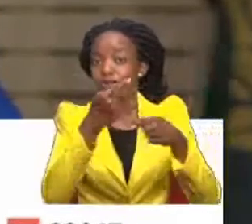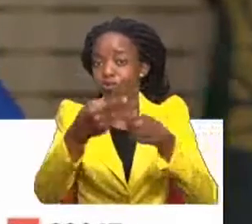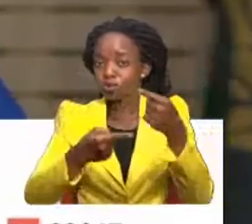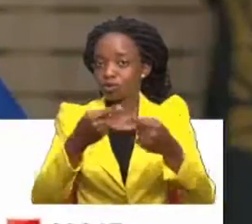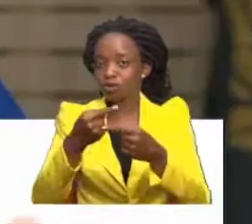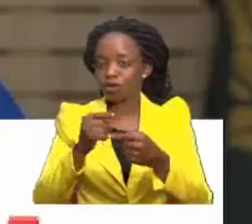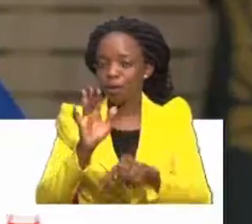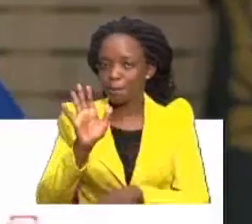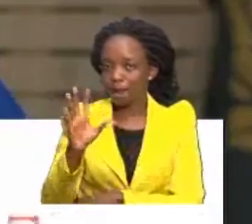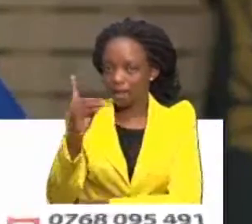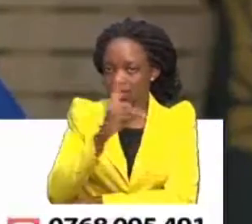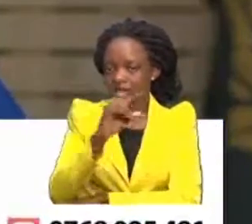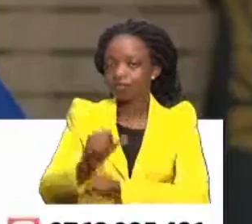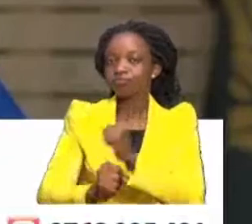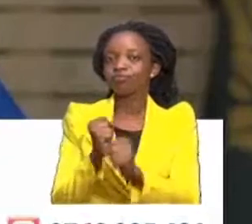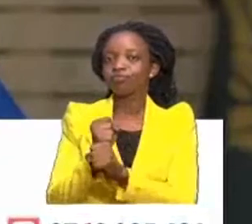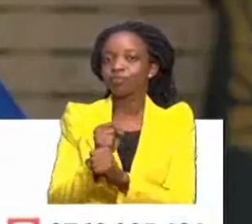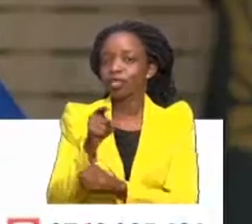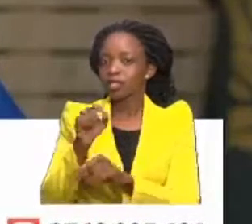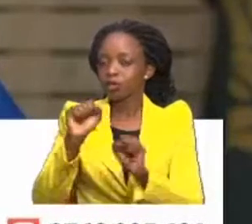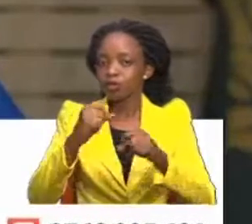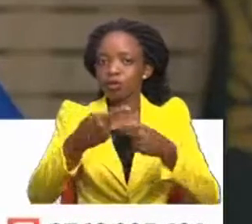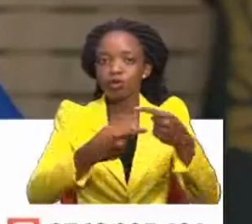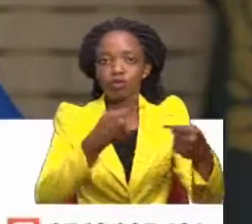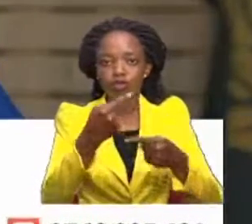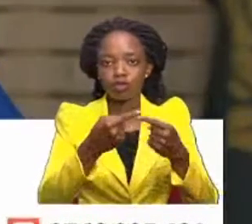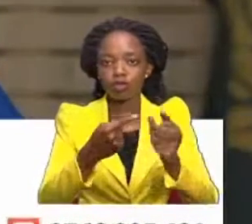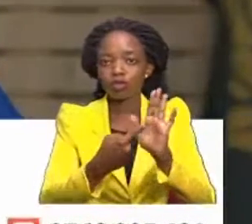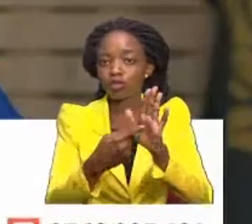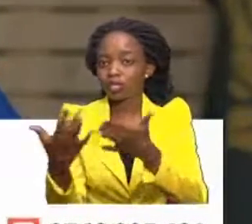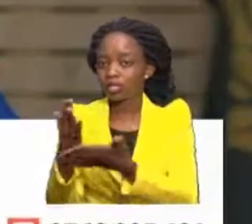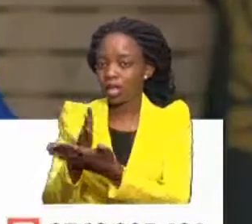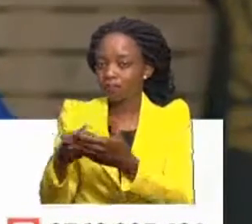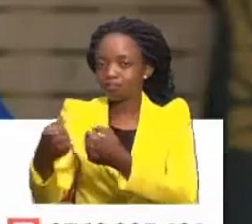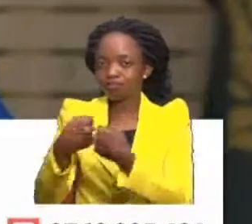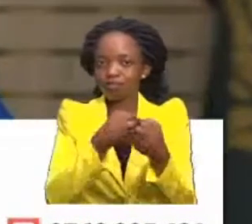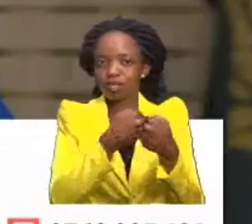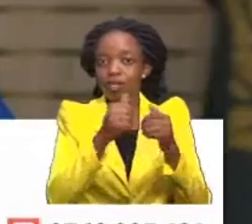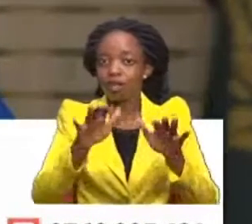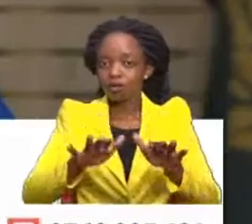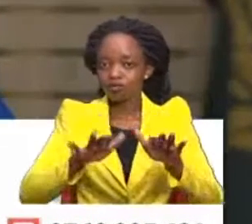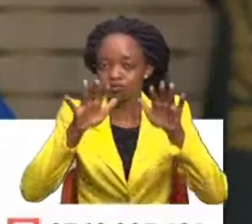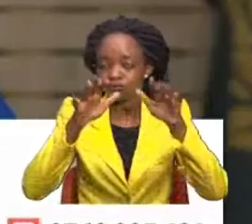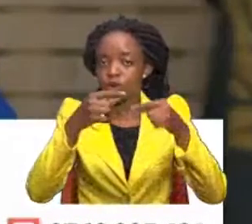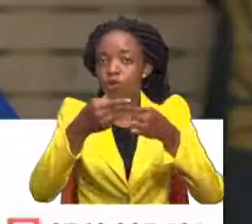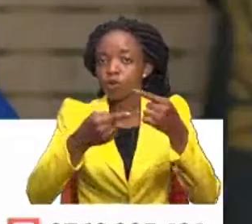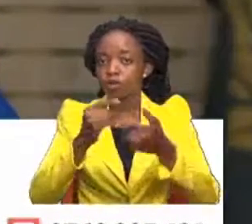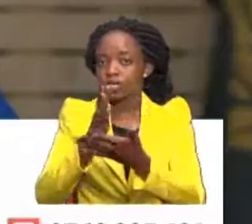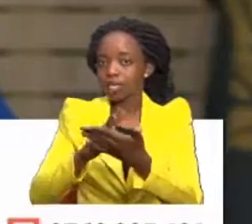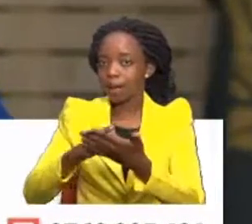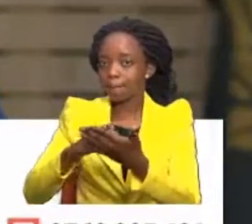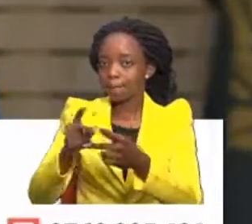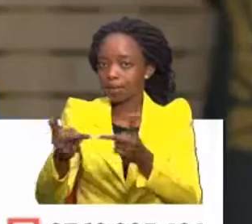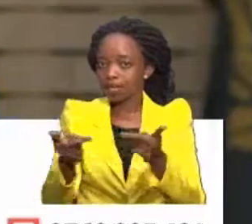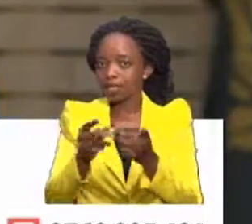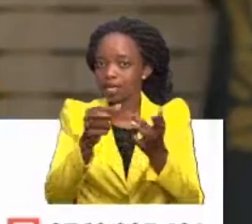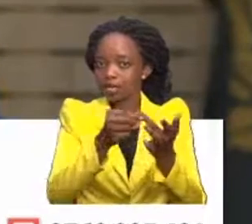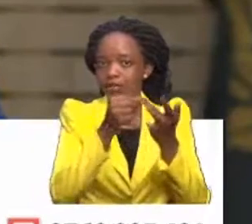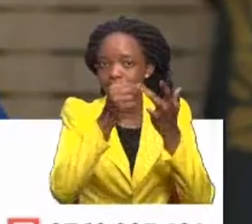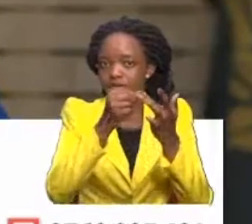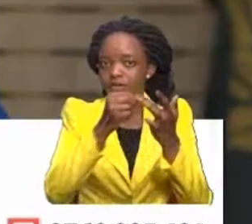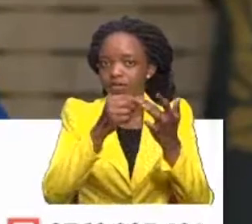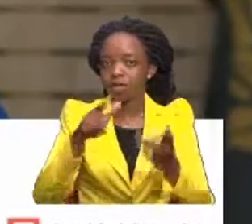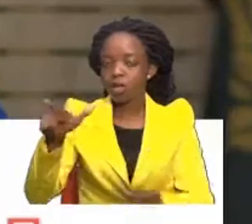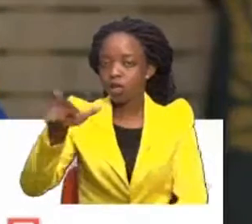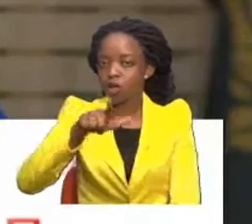year. This will continue posing a number of challenges as floods ravage parts of the country, especially